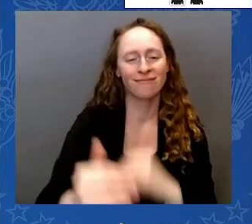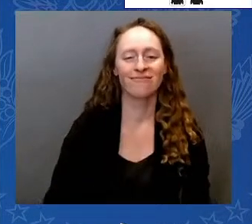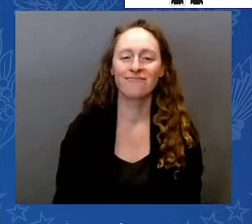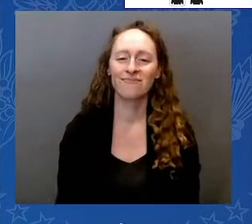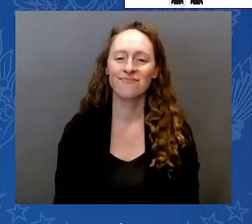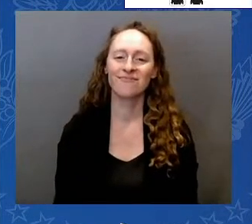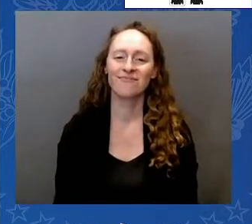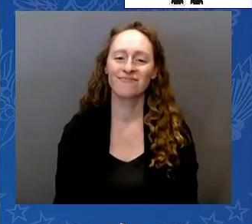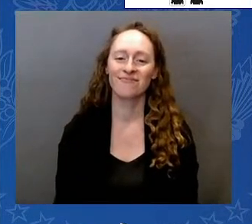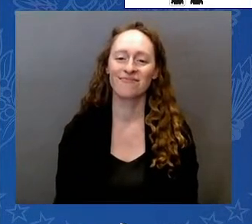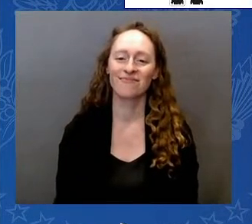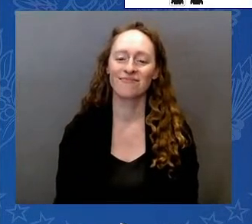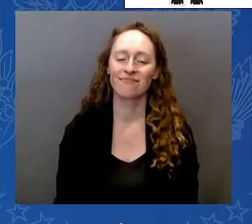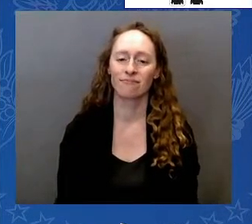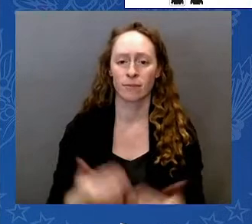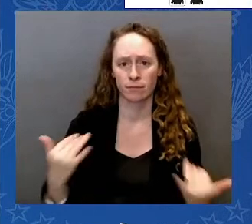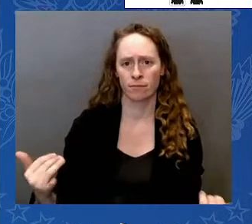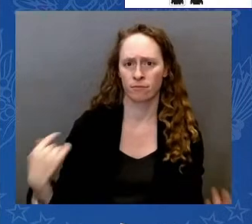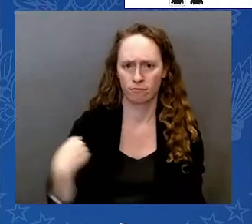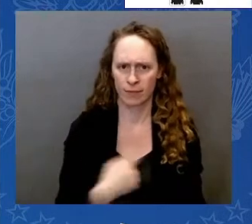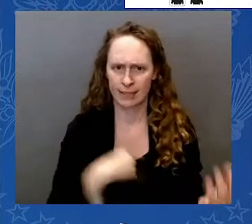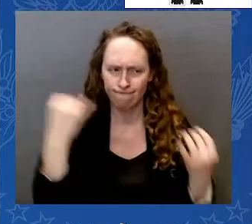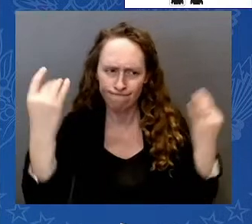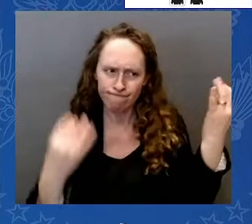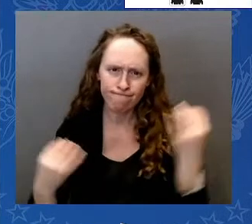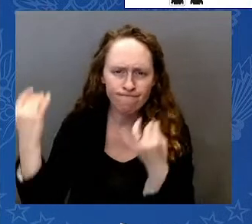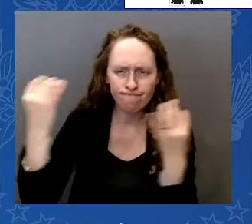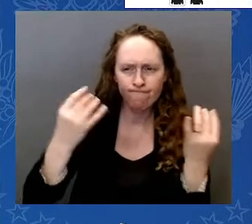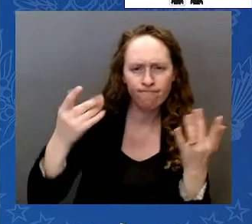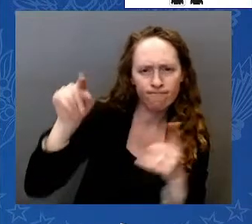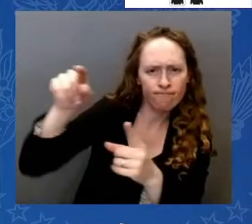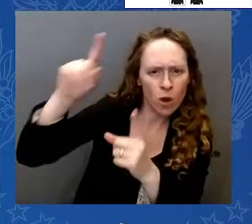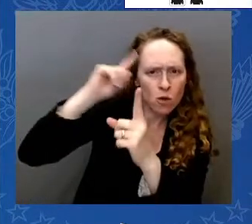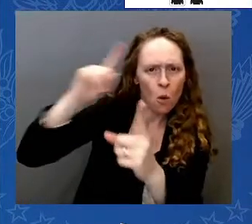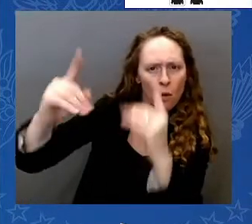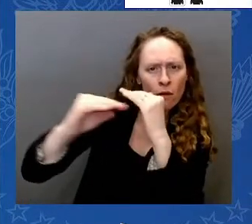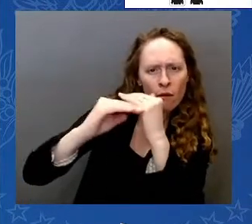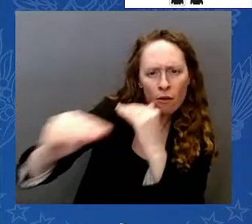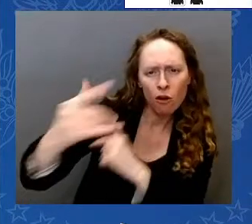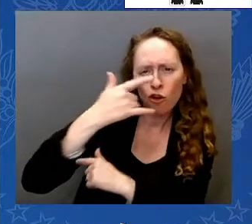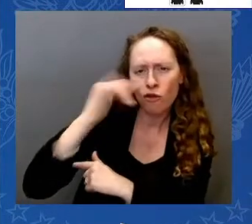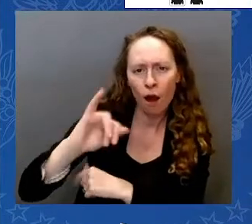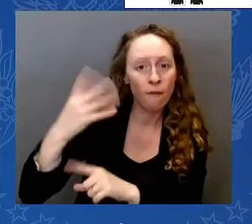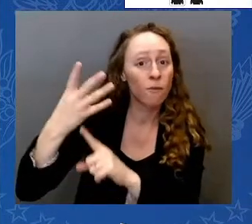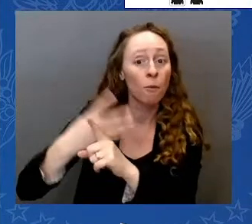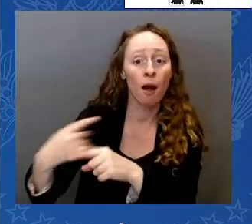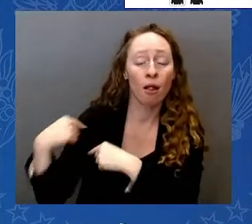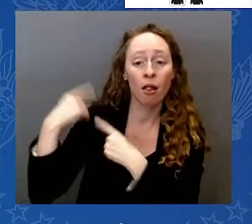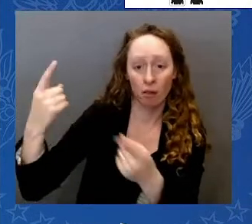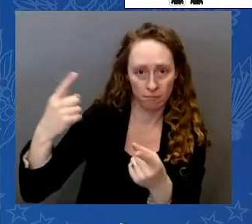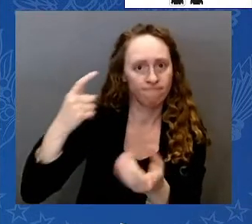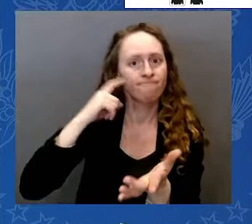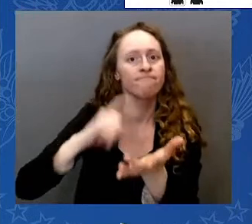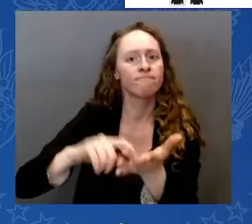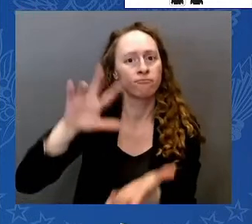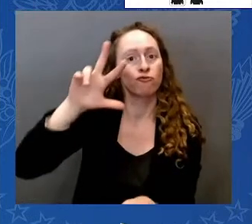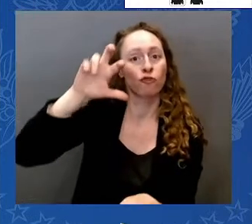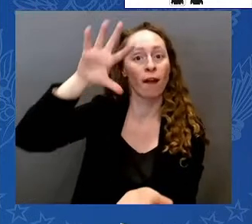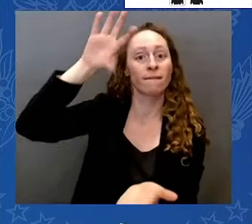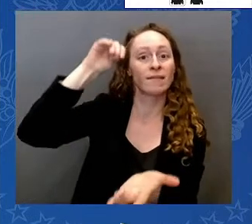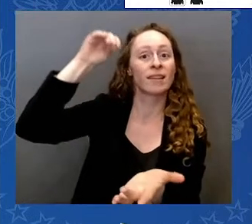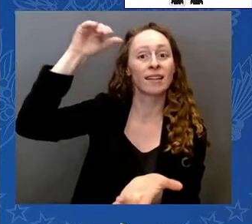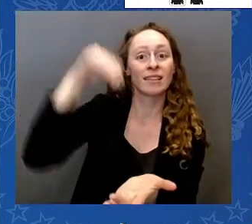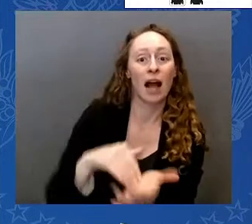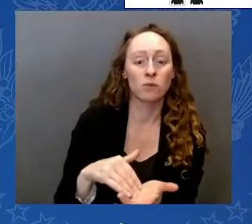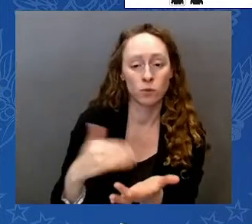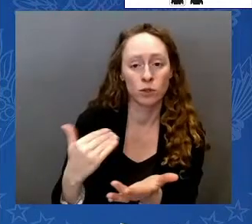created. He's not going to be Jill Biden's husband. He'll be Jill Biden's partner. 1,000 jobs a month. That's down from the 450,000 jobs a month